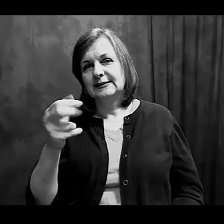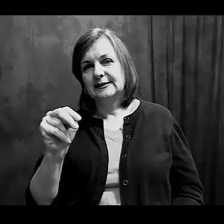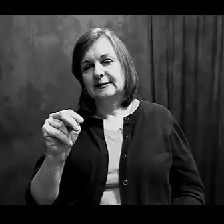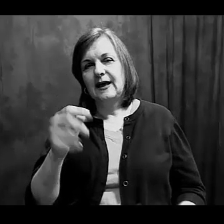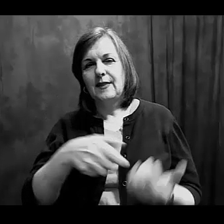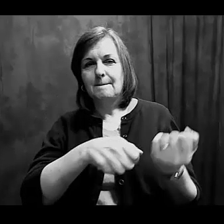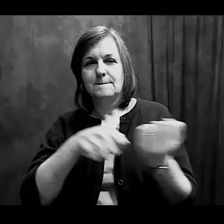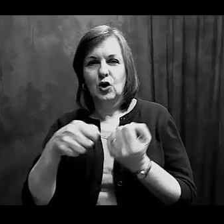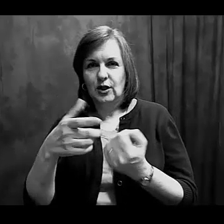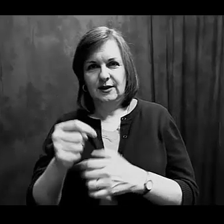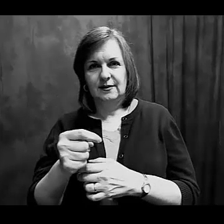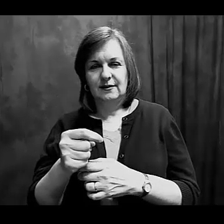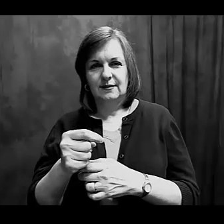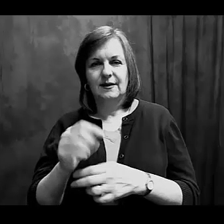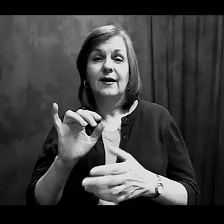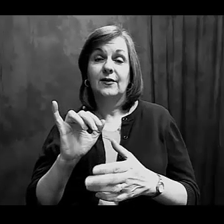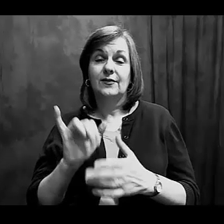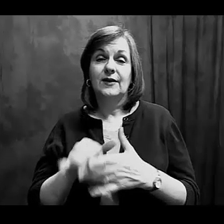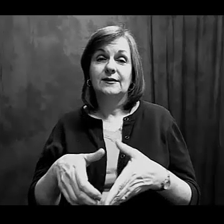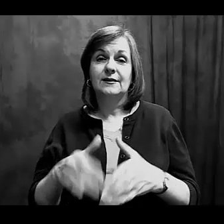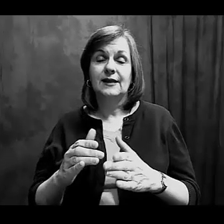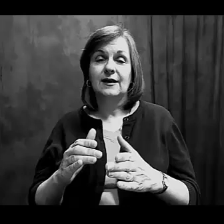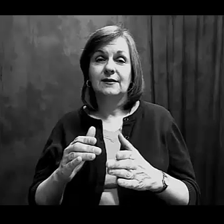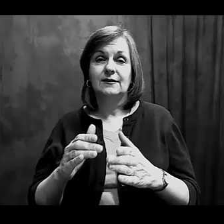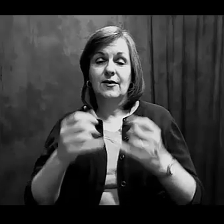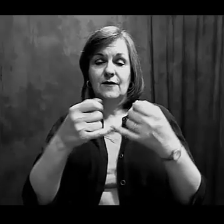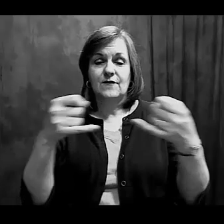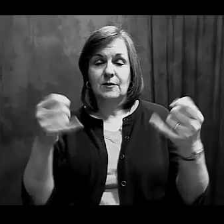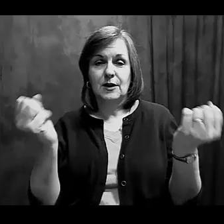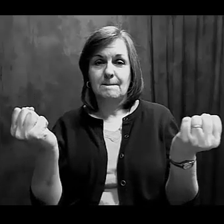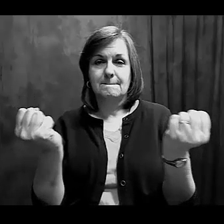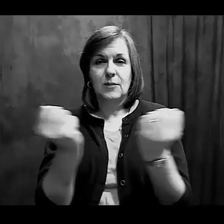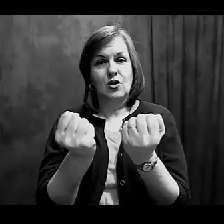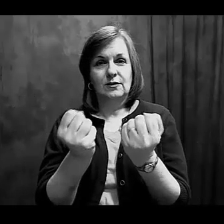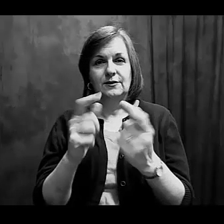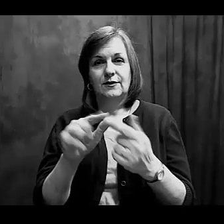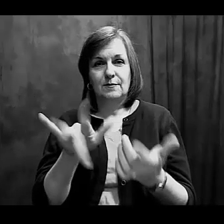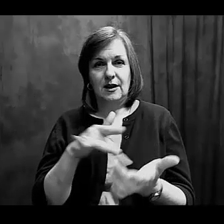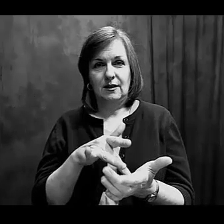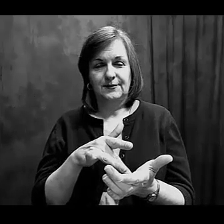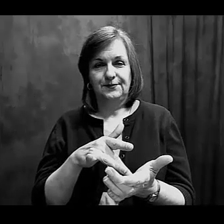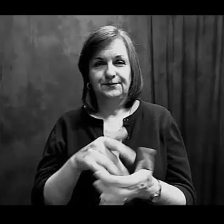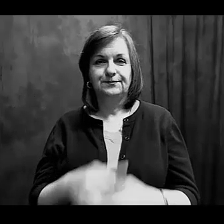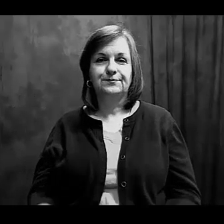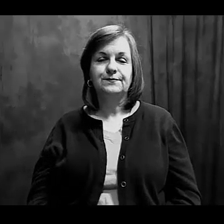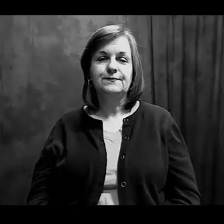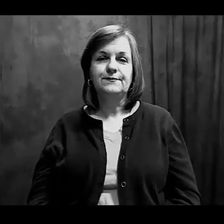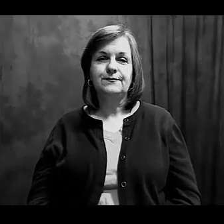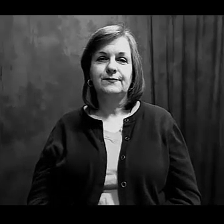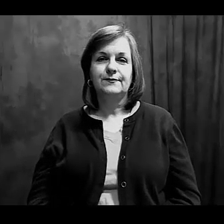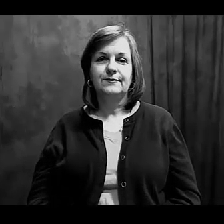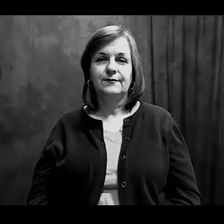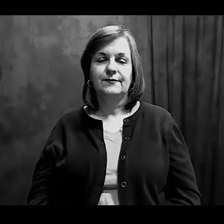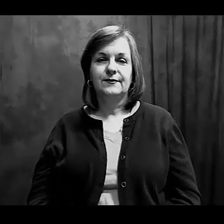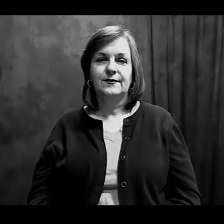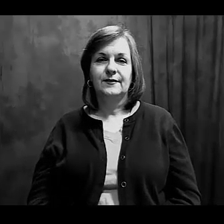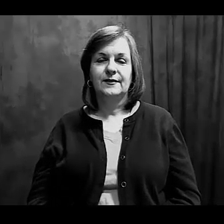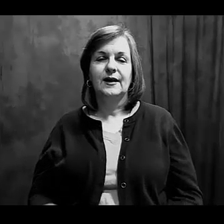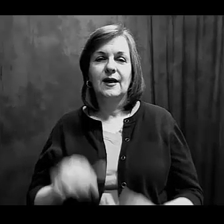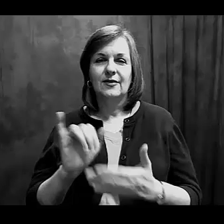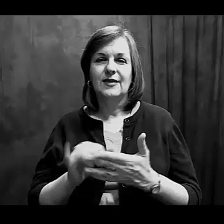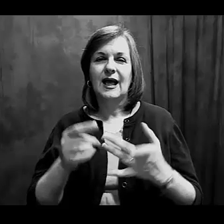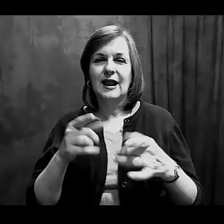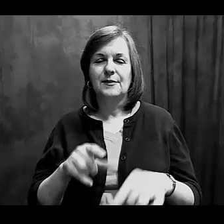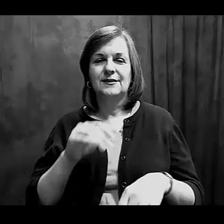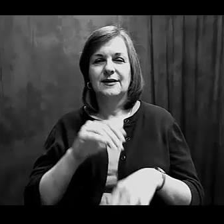a rope. This is going to allow us to pull those filaments into the middle. Now, this is all done at